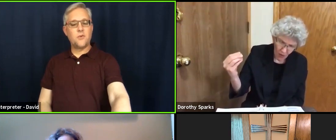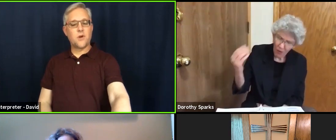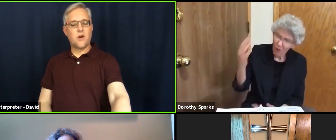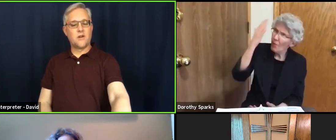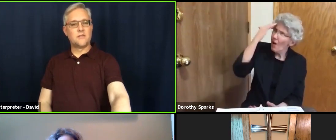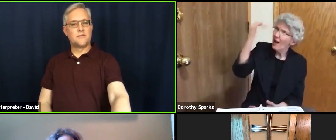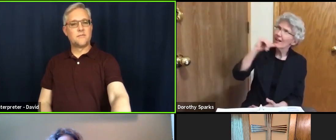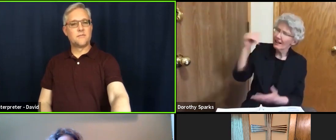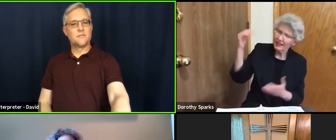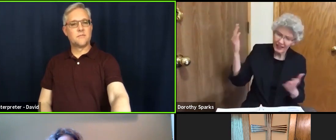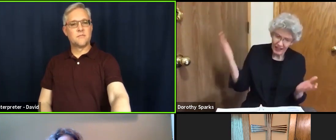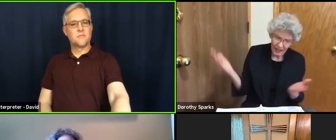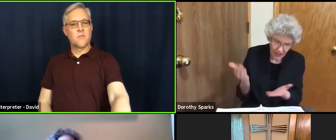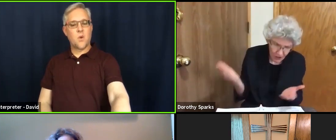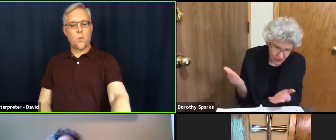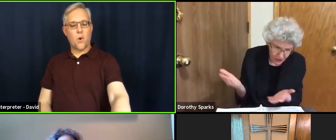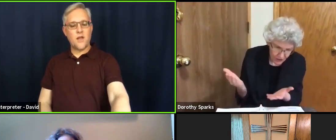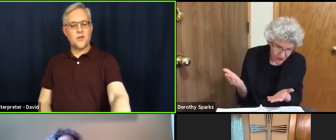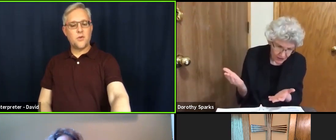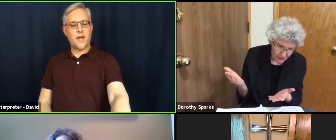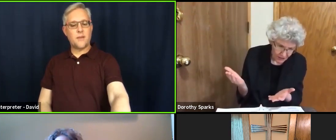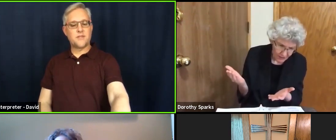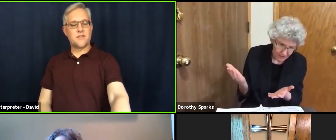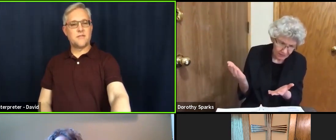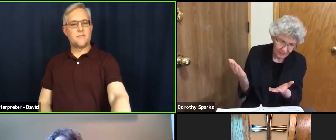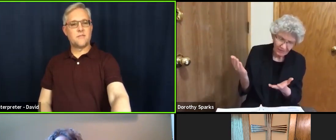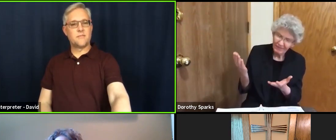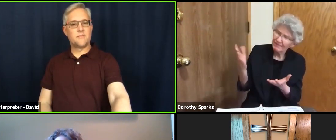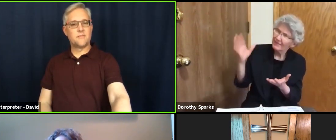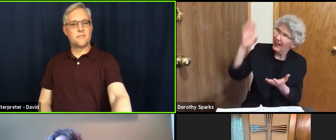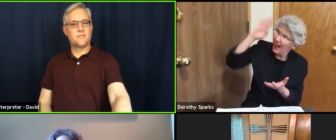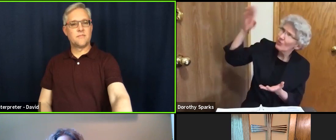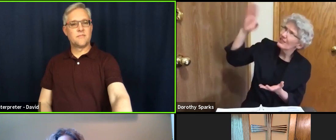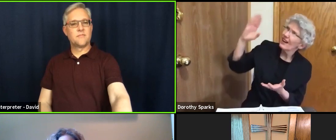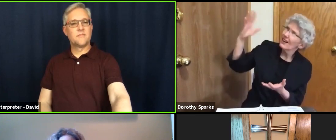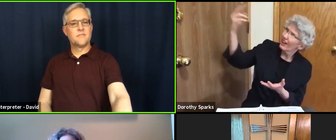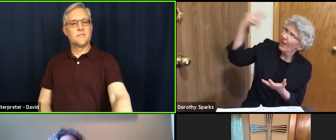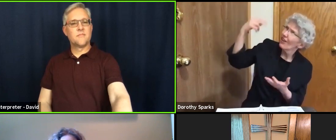where have you gone? Why are you absent?